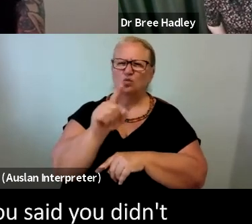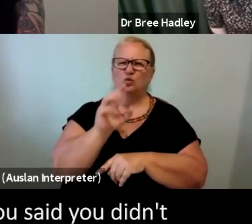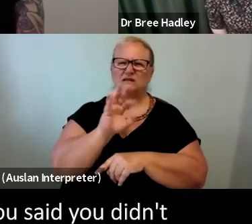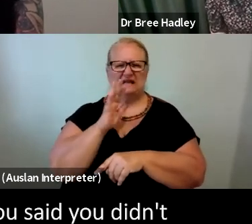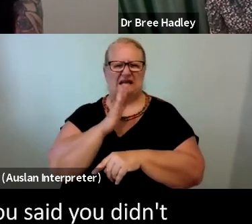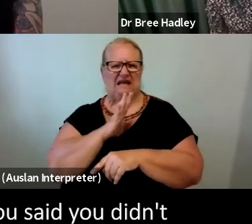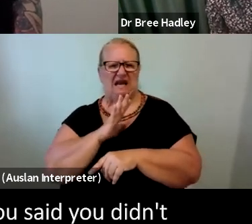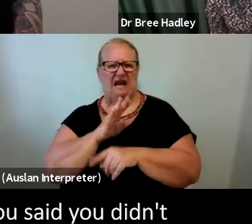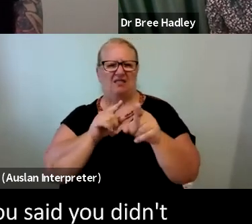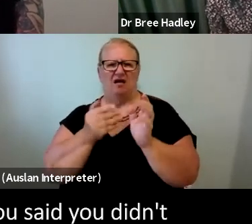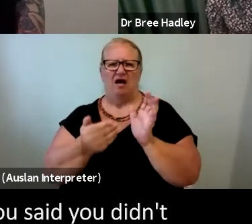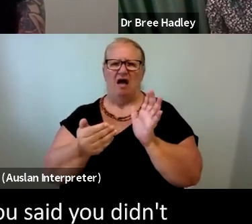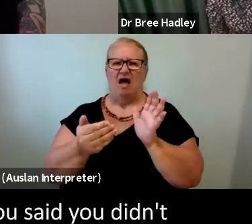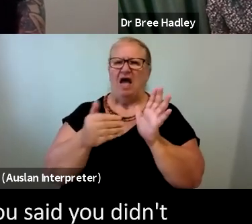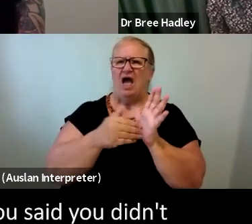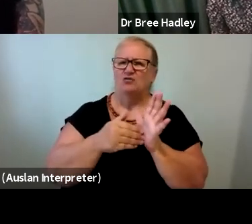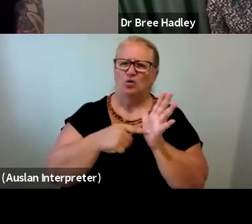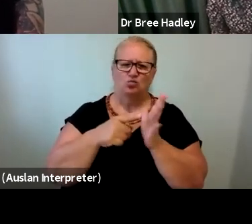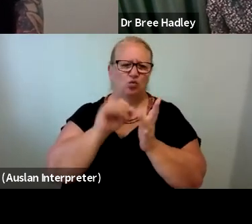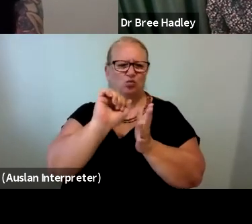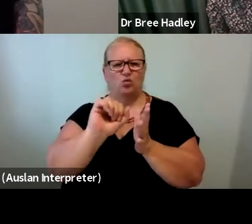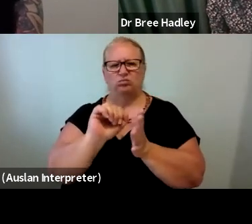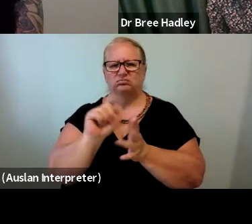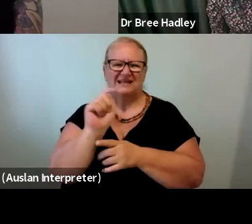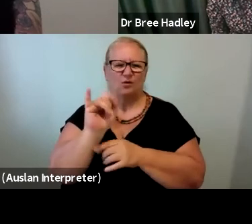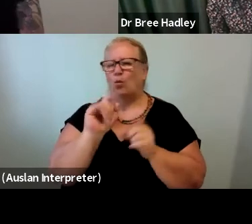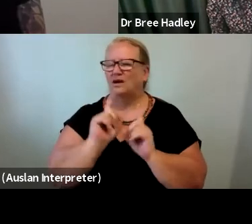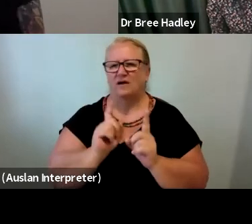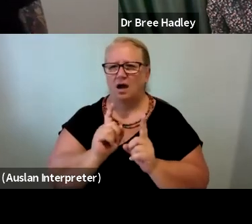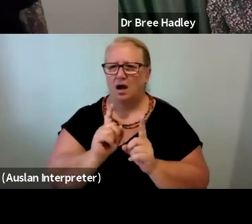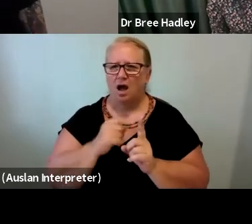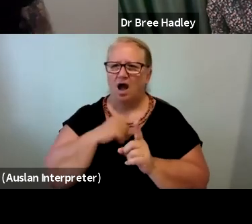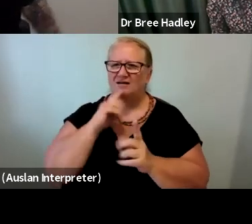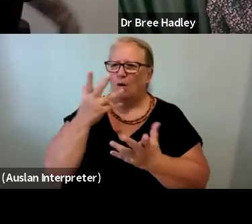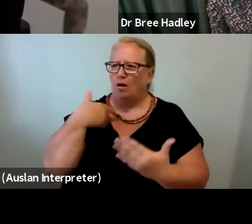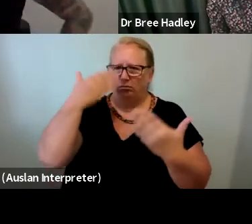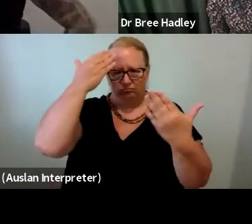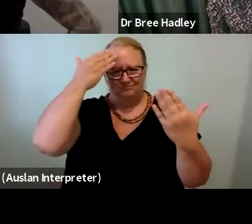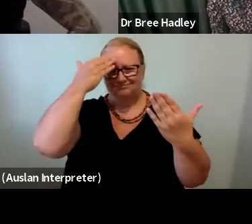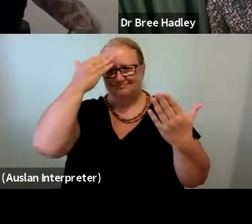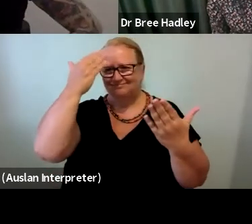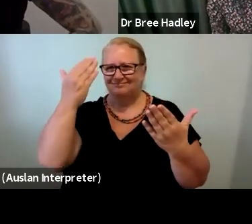that extra taxi or whatever. And so, oh, well, I didn't know. And they're like, well,